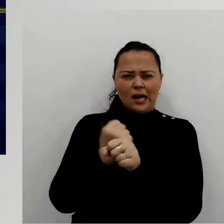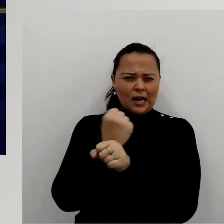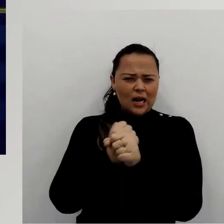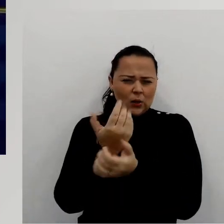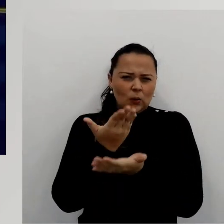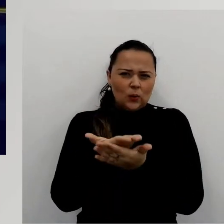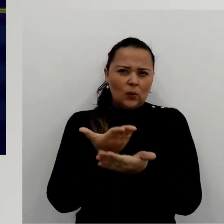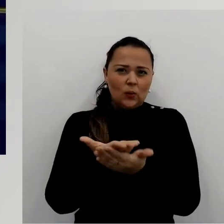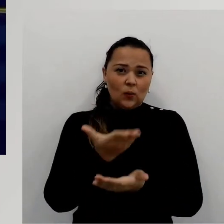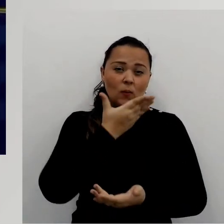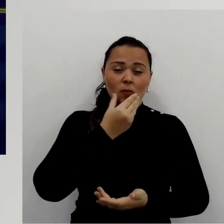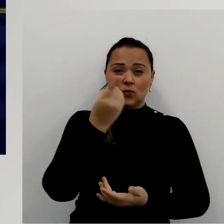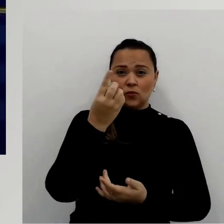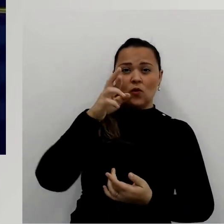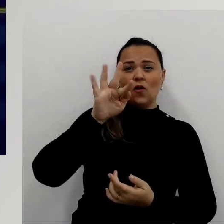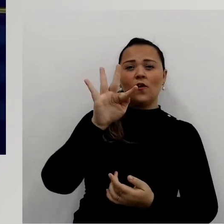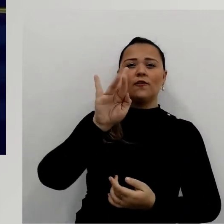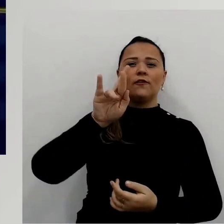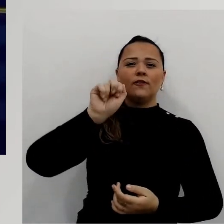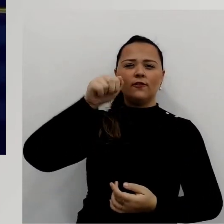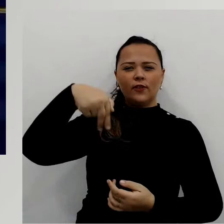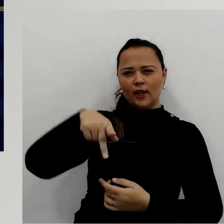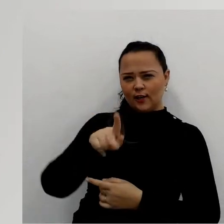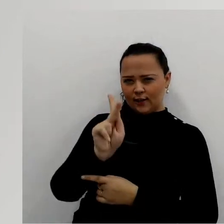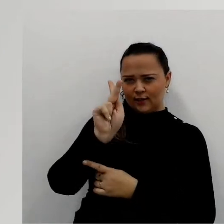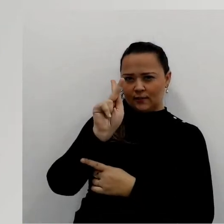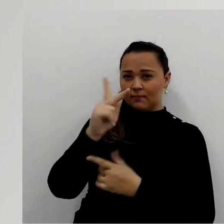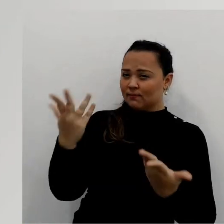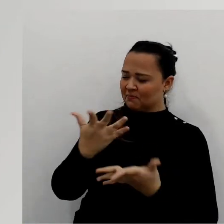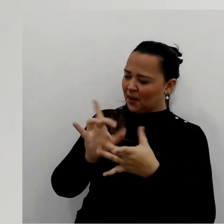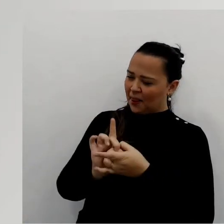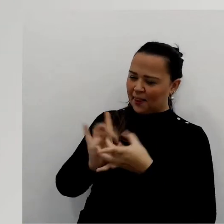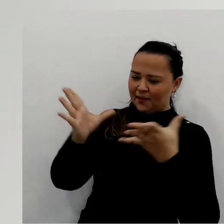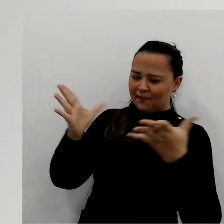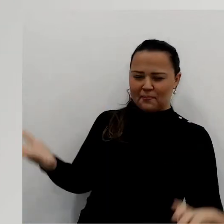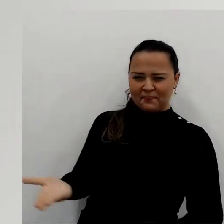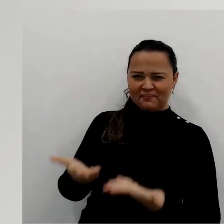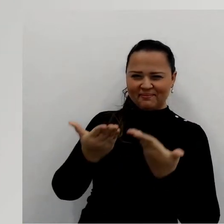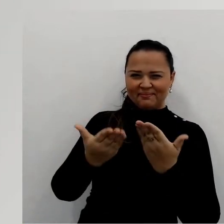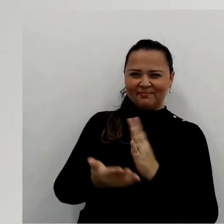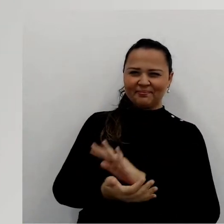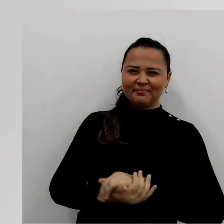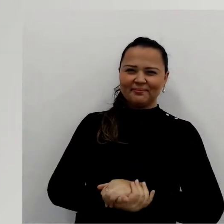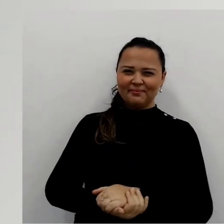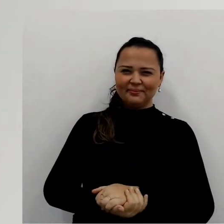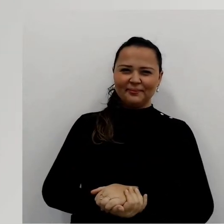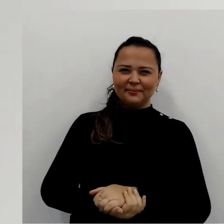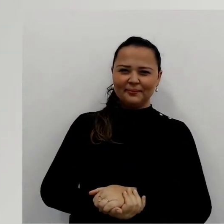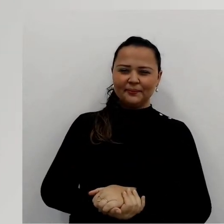for many years. He is Frank Romano. Mr. The floor is yours.